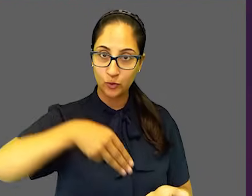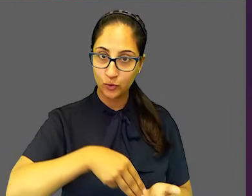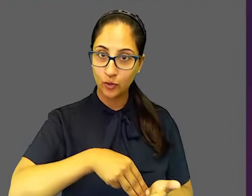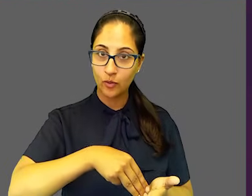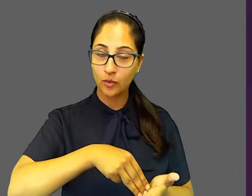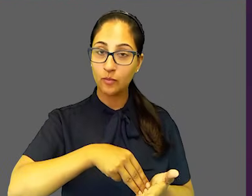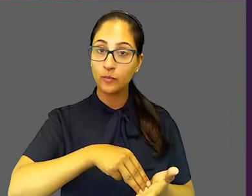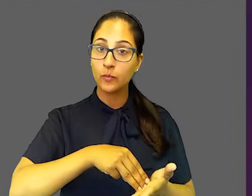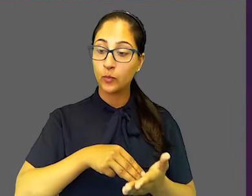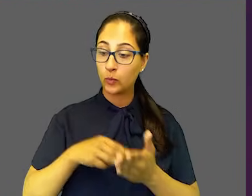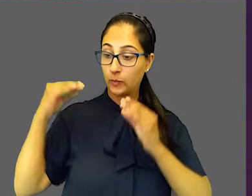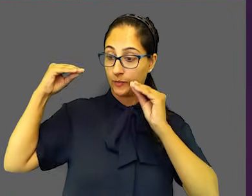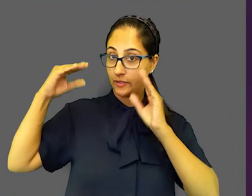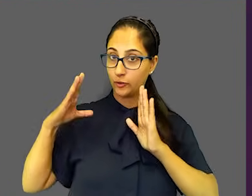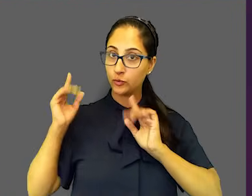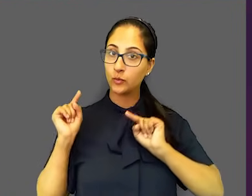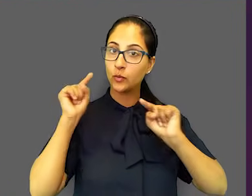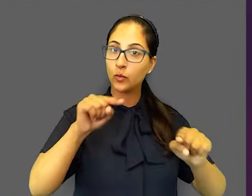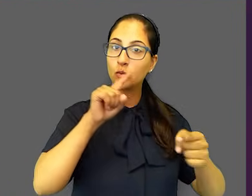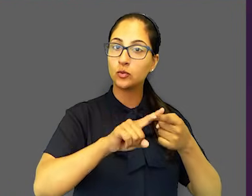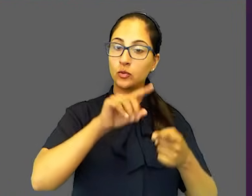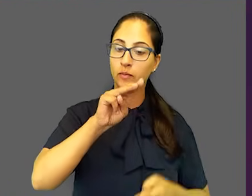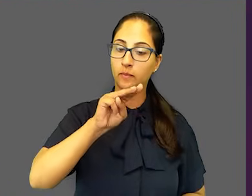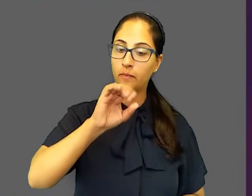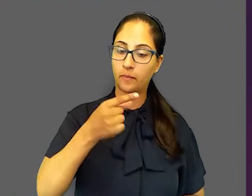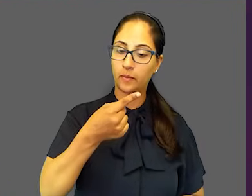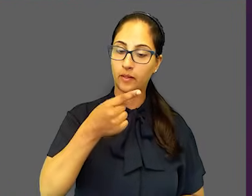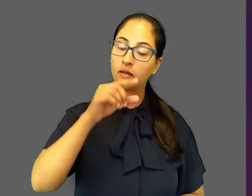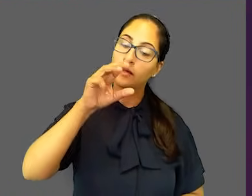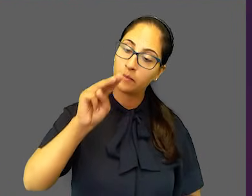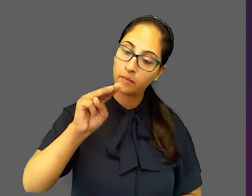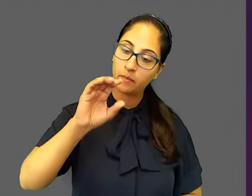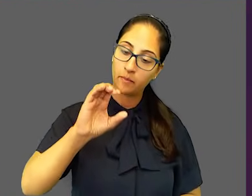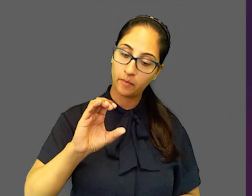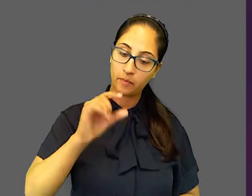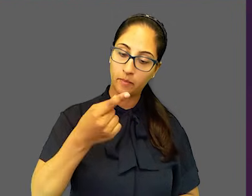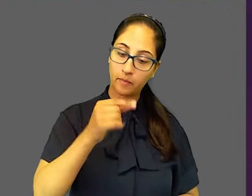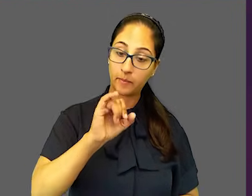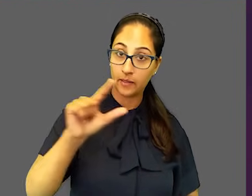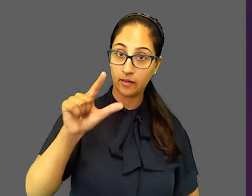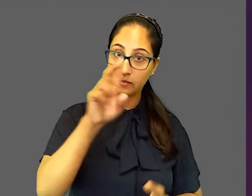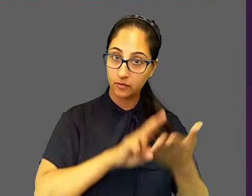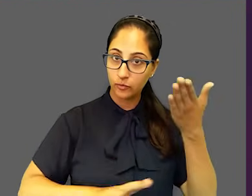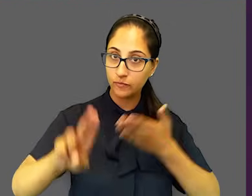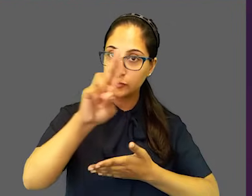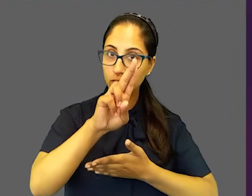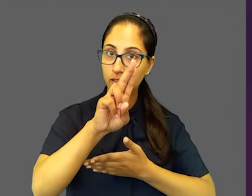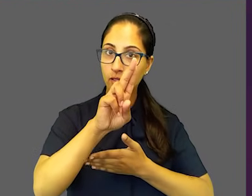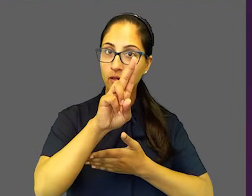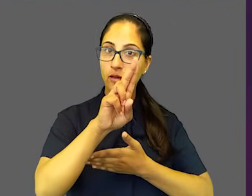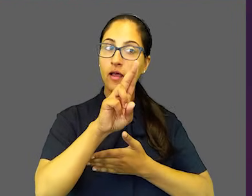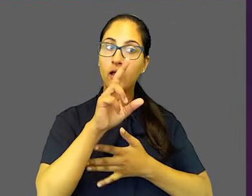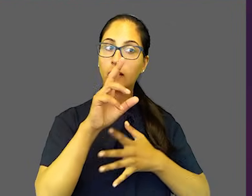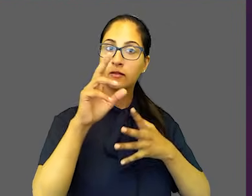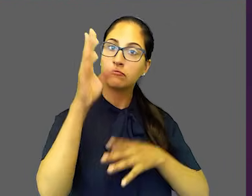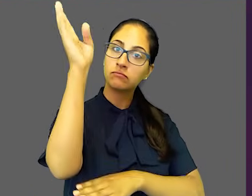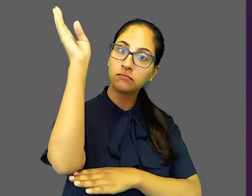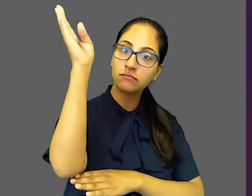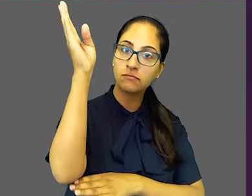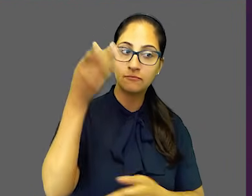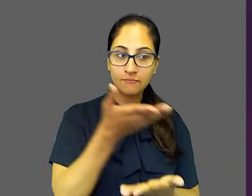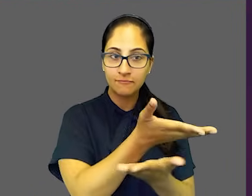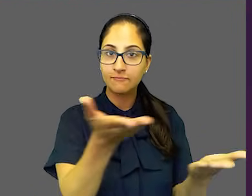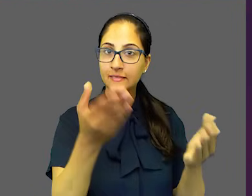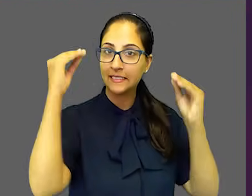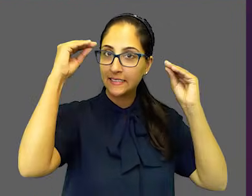at McGill University to talk to future teachers. And so what I wanted to ask you, all three of you, is can you